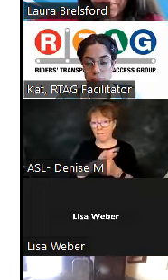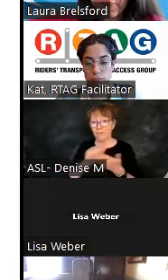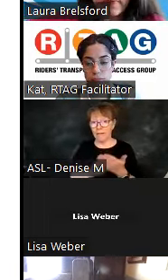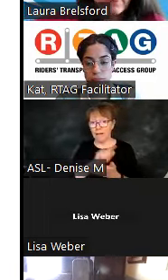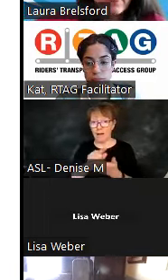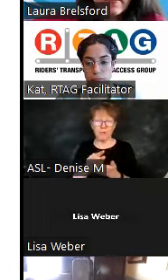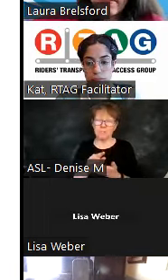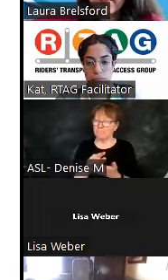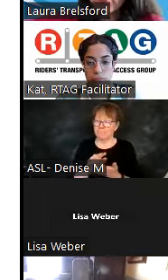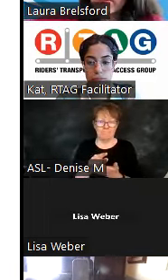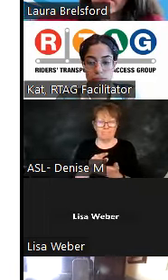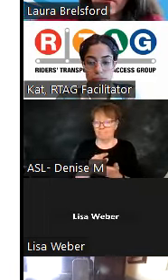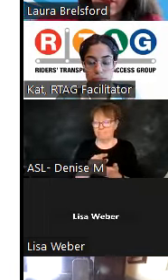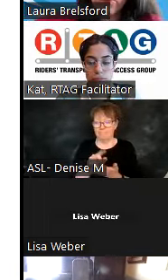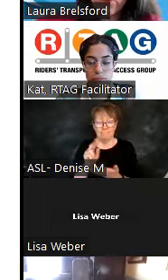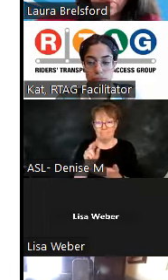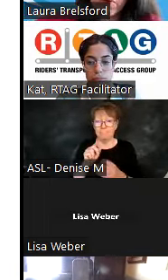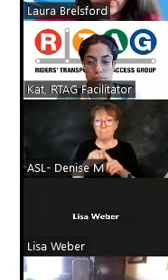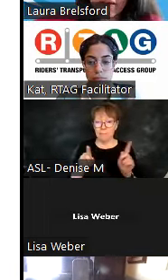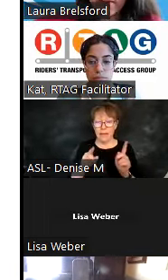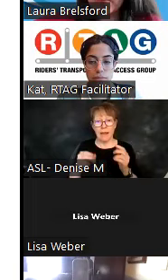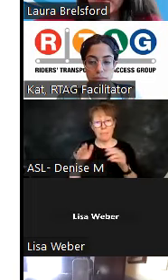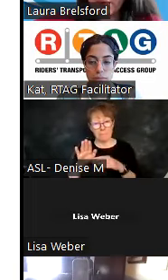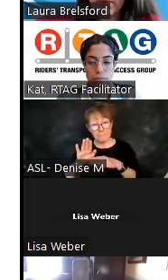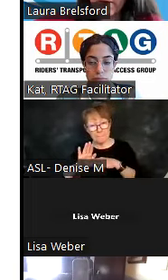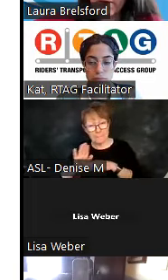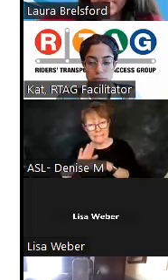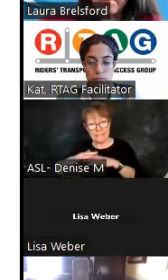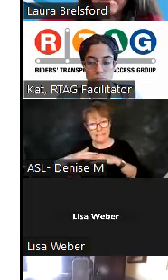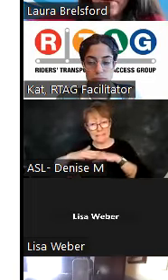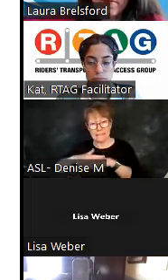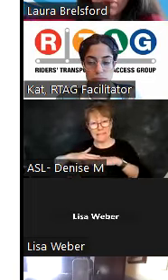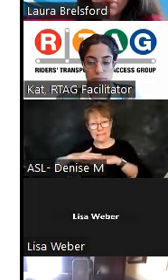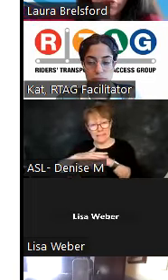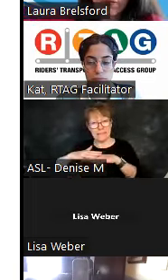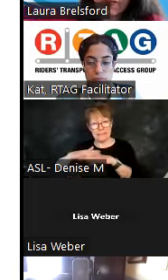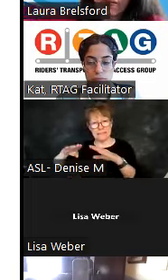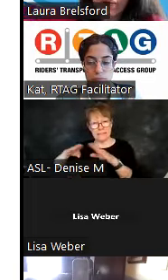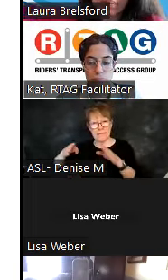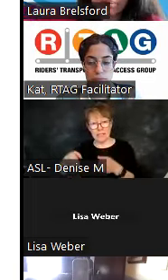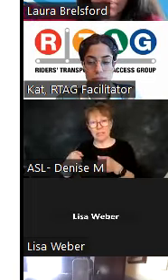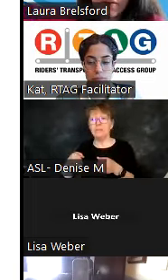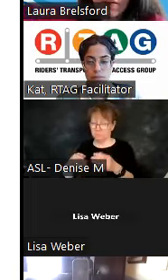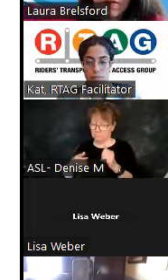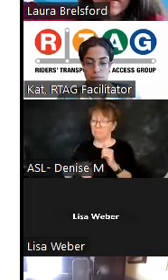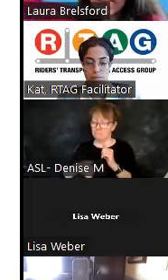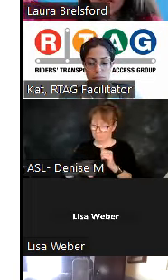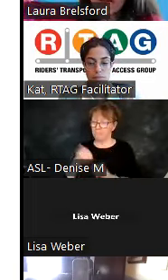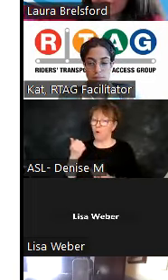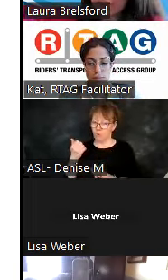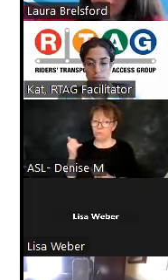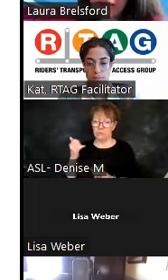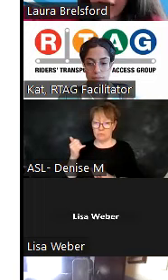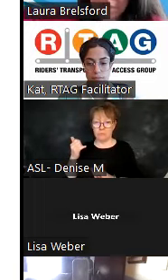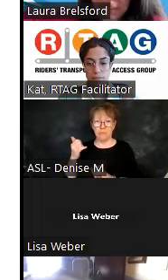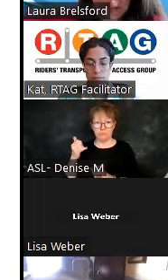ridership stations, there will most likely be somebody there between 6